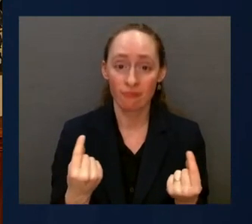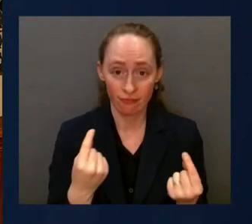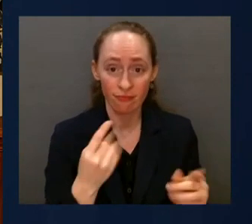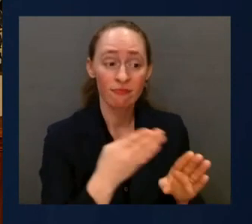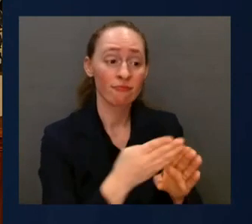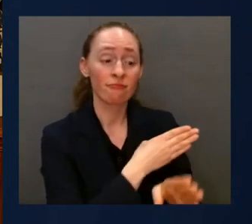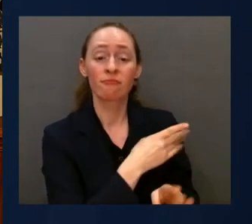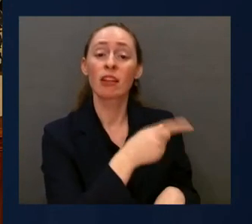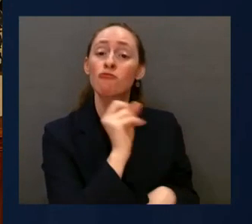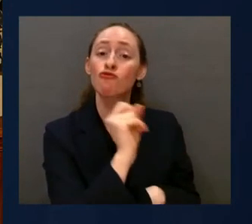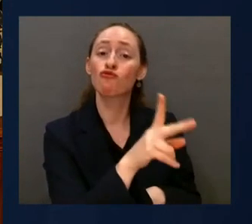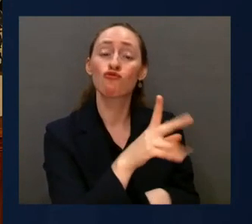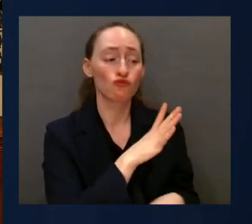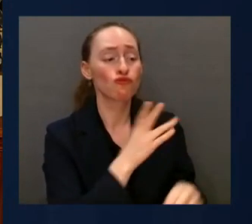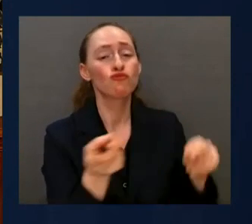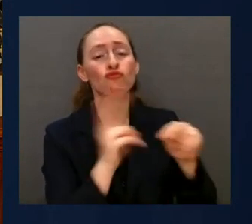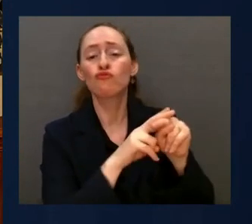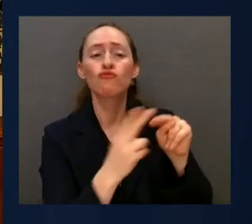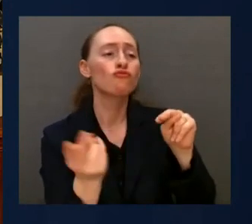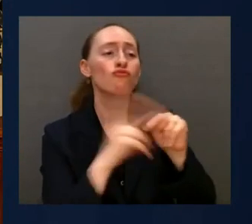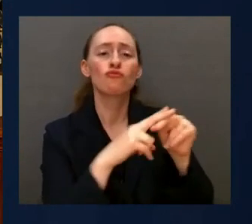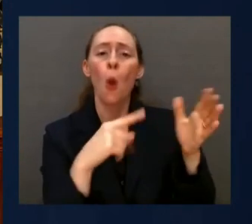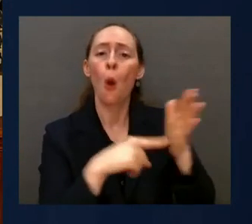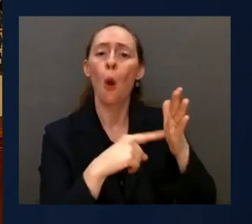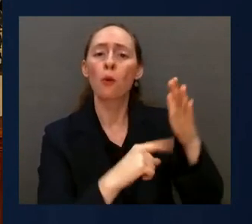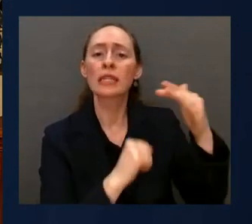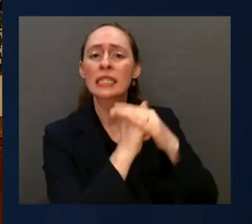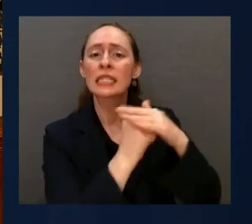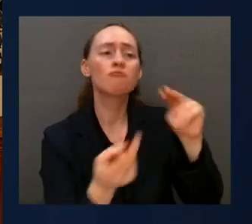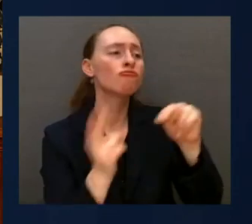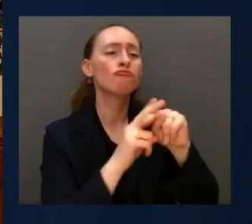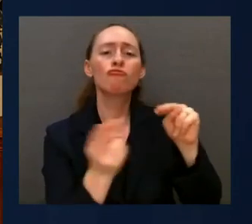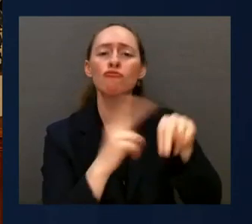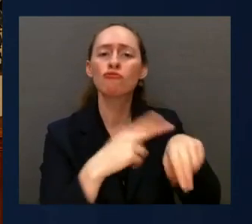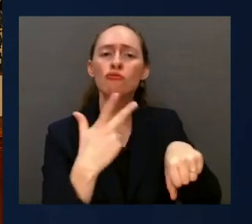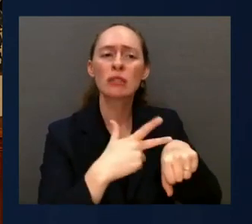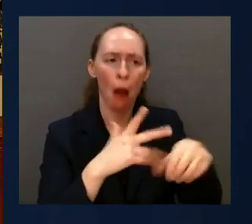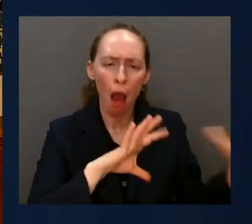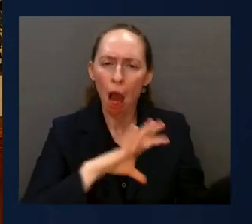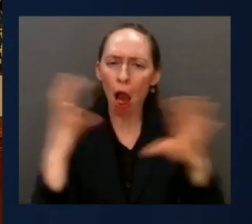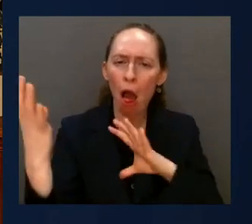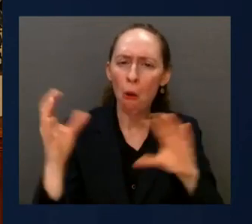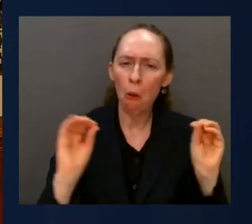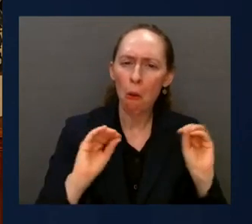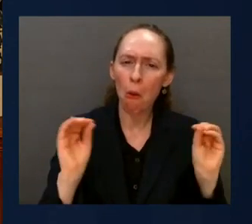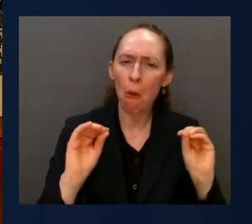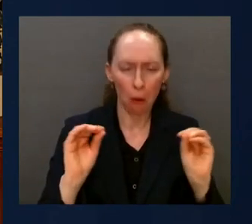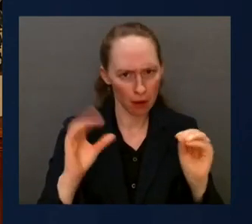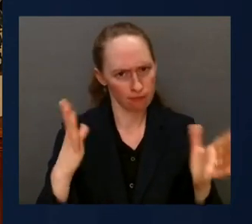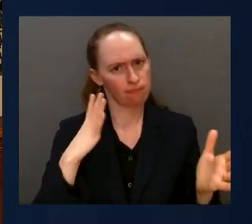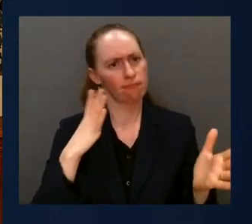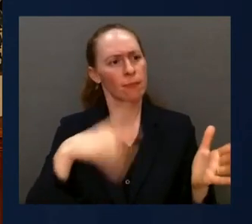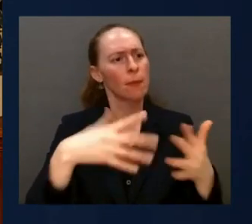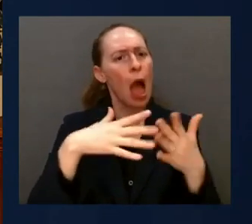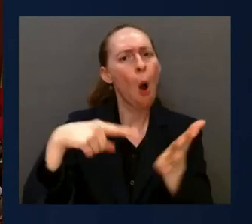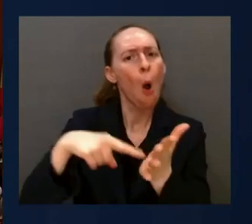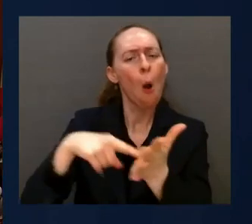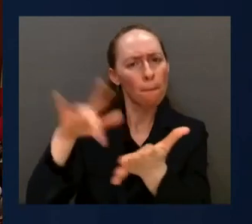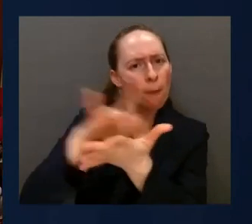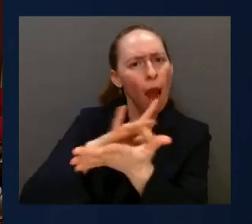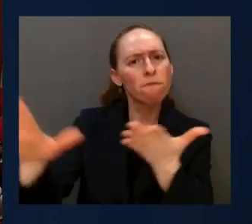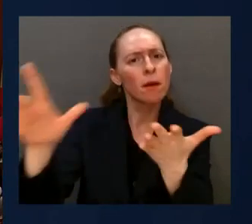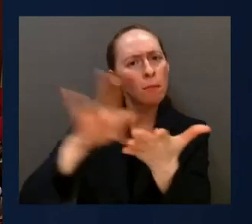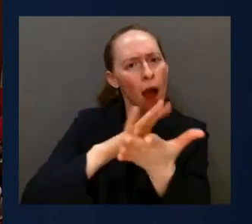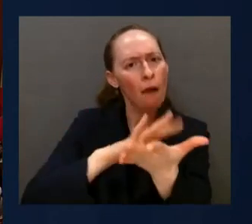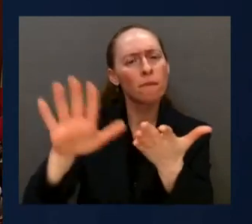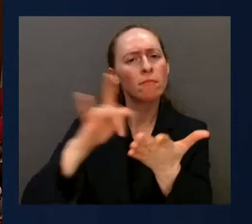They paid American bills to prevent an economic disaster in the country. So tonight, I'm asking the Congress to follow